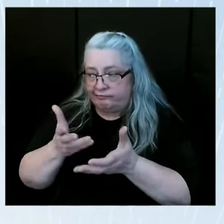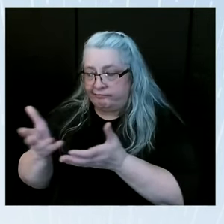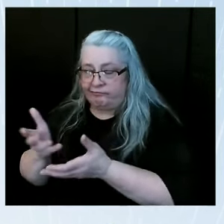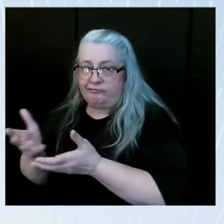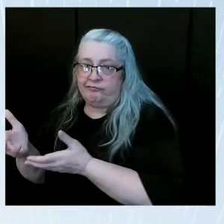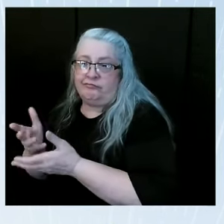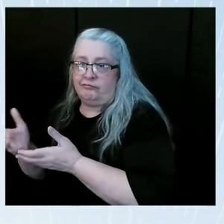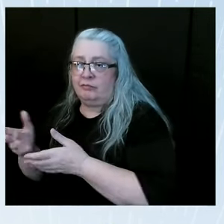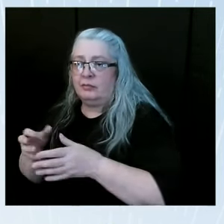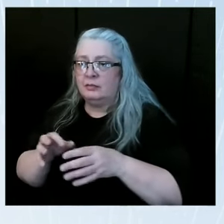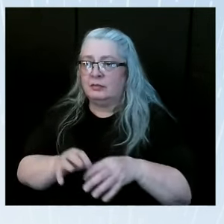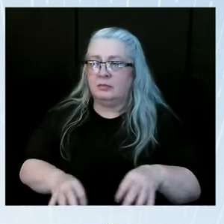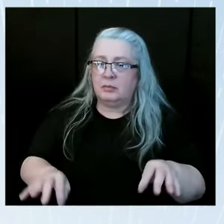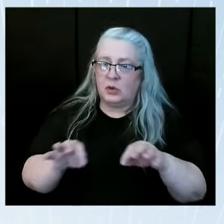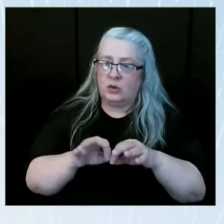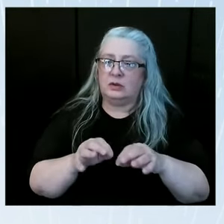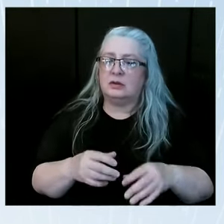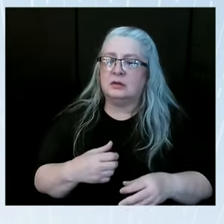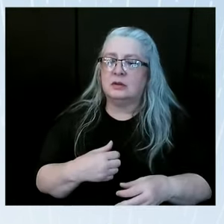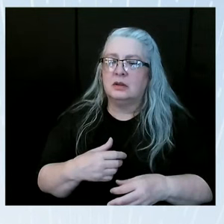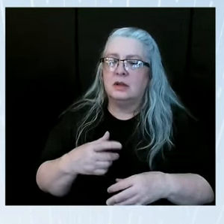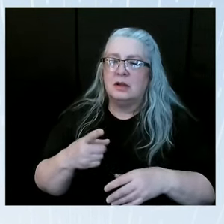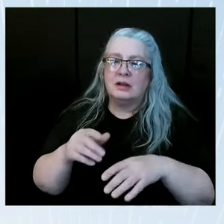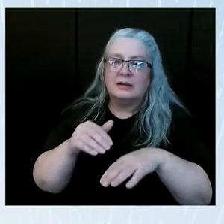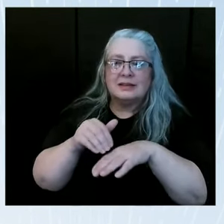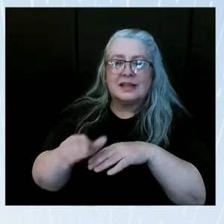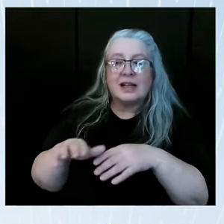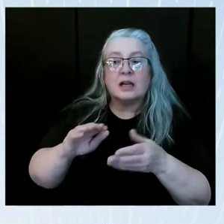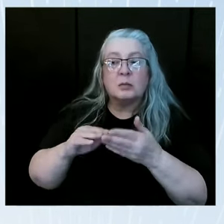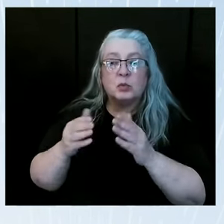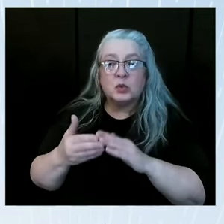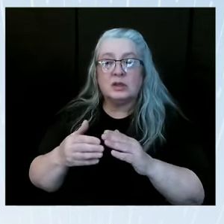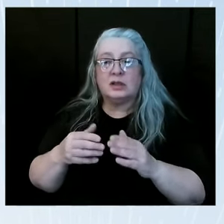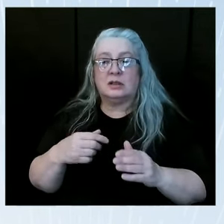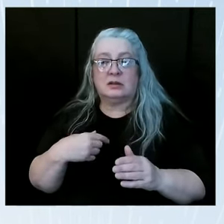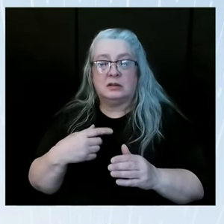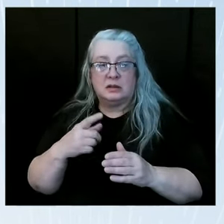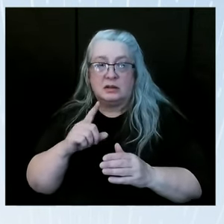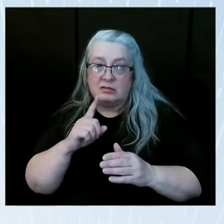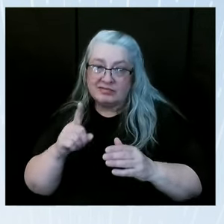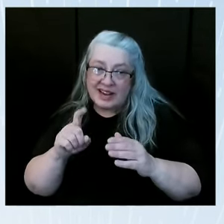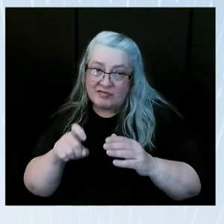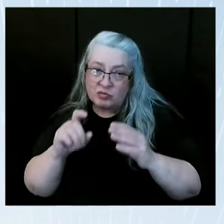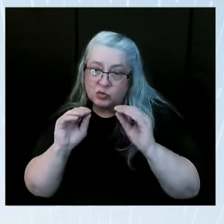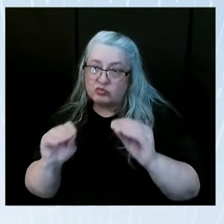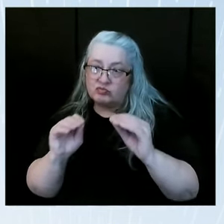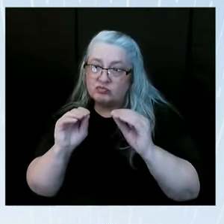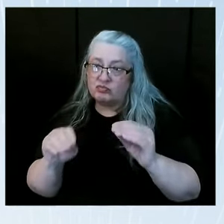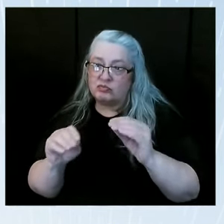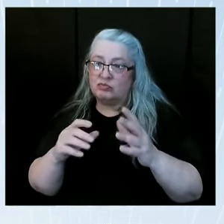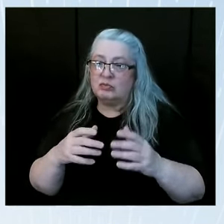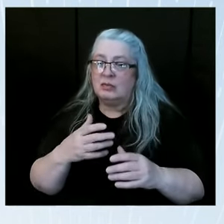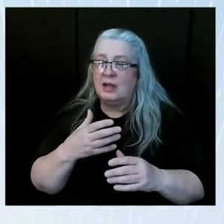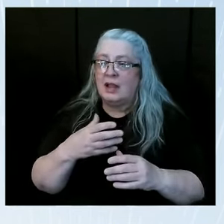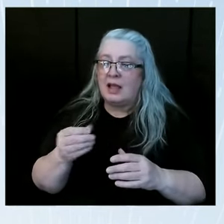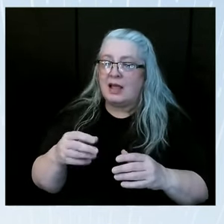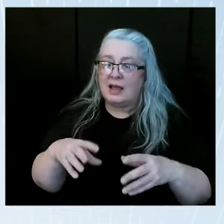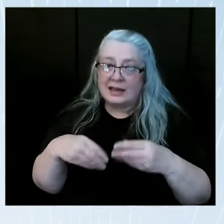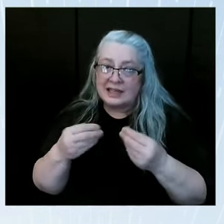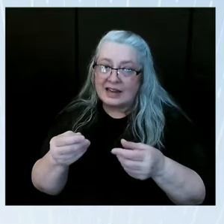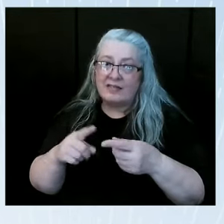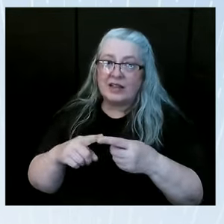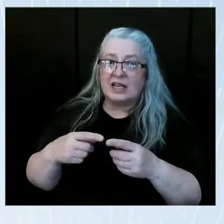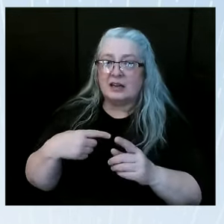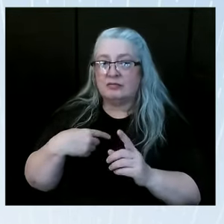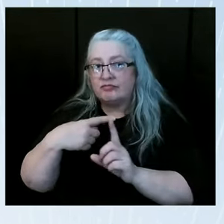and the credibility to drive significant and lasting reforms. In our push to go local to combat human